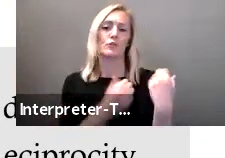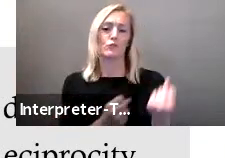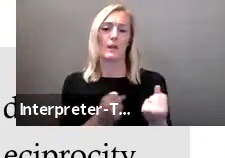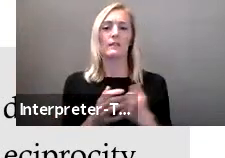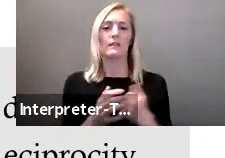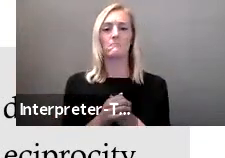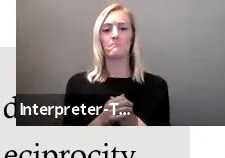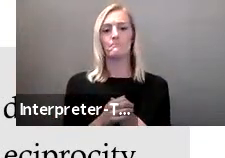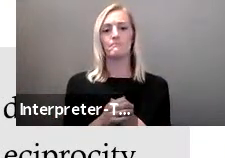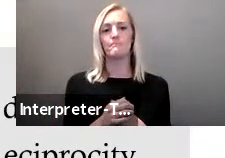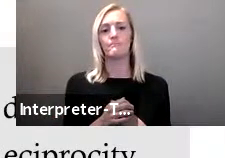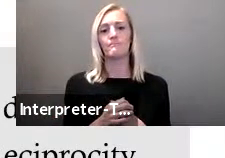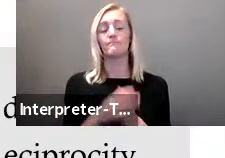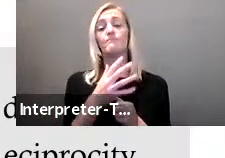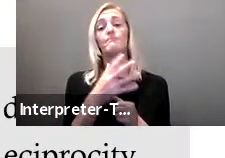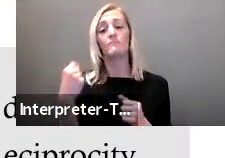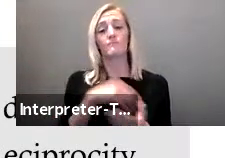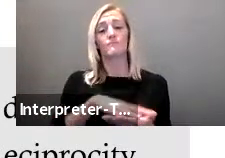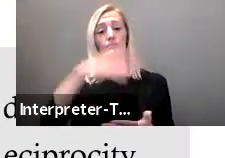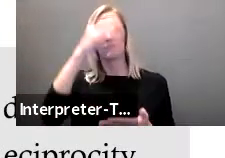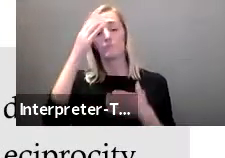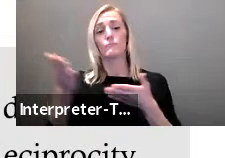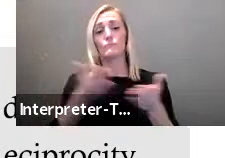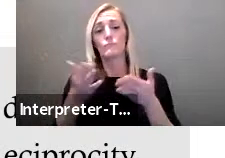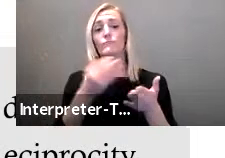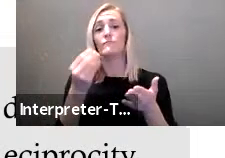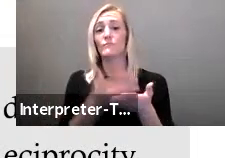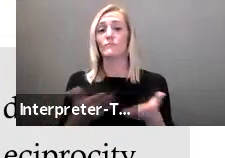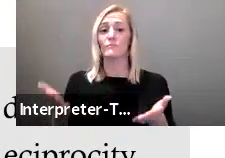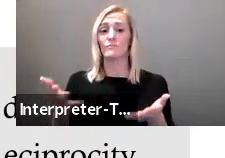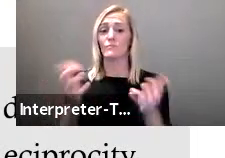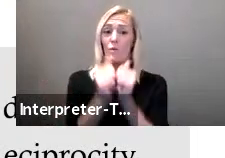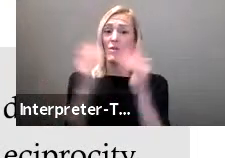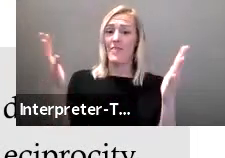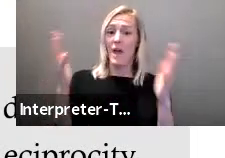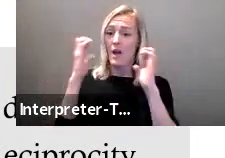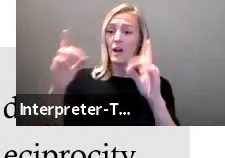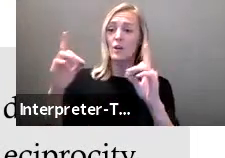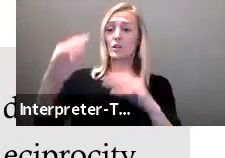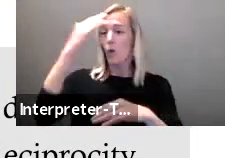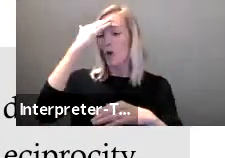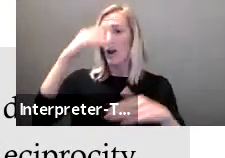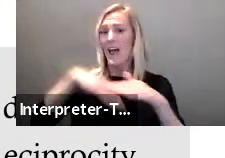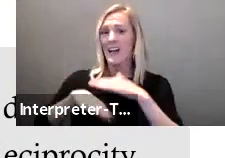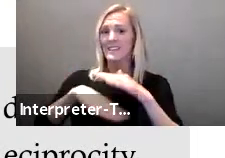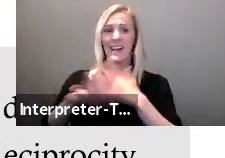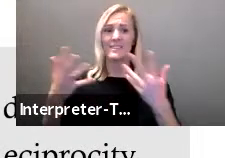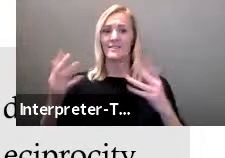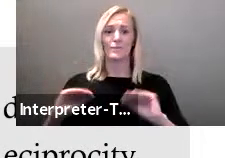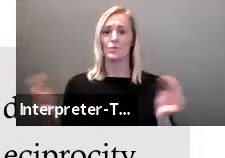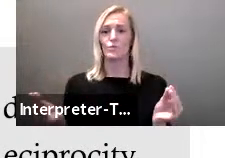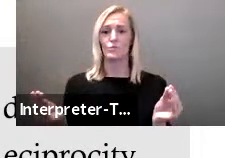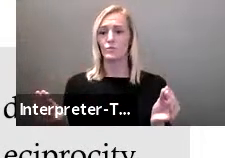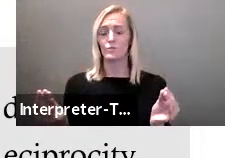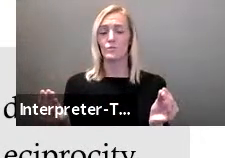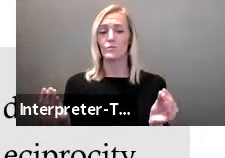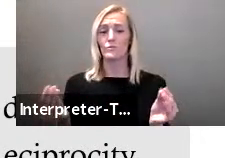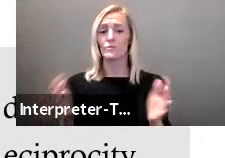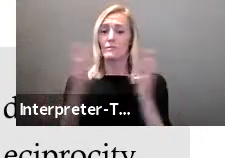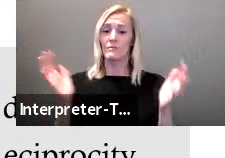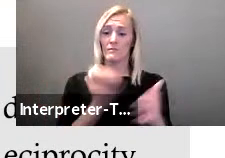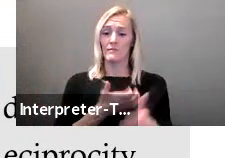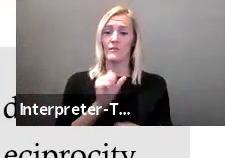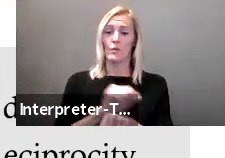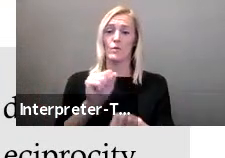then we also learned that services and resources without education awareness and access are non-existent. So you can see that a lot of our work focuses